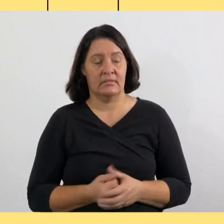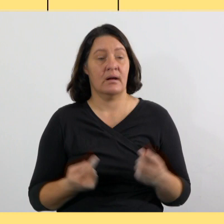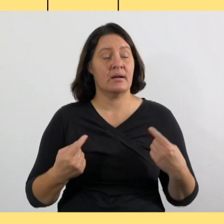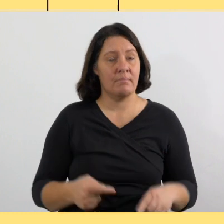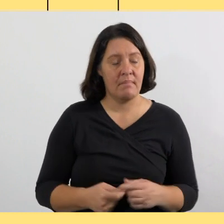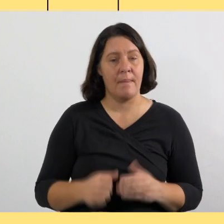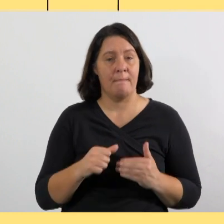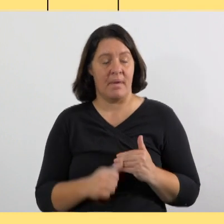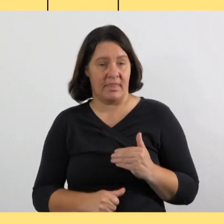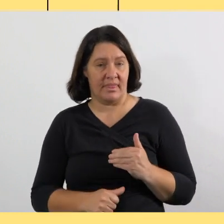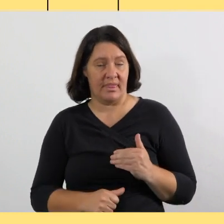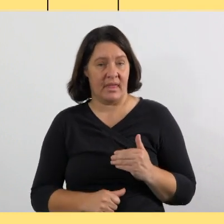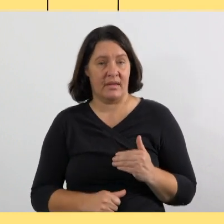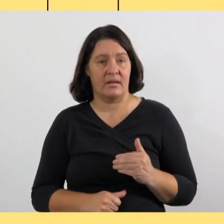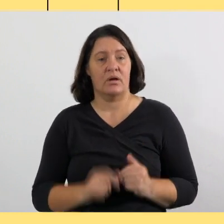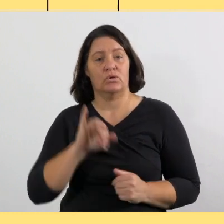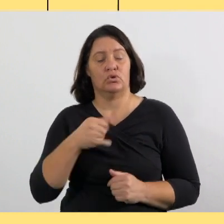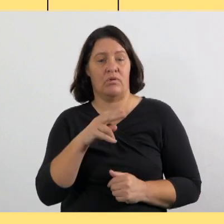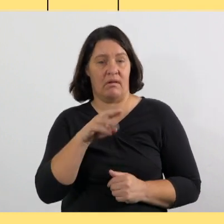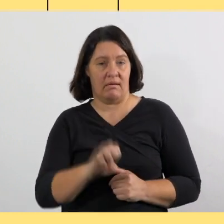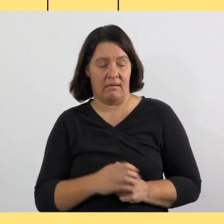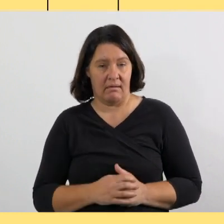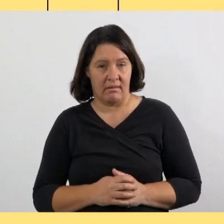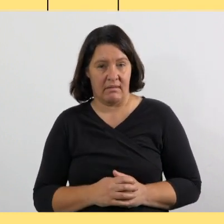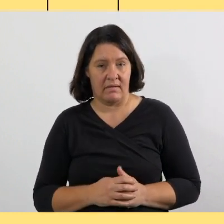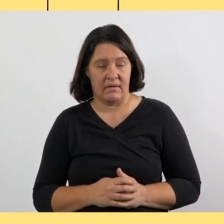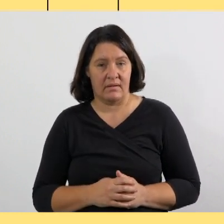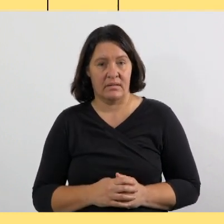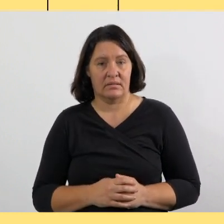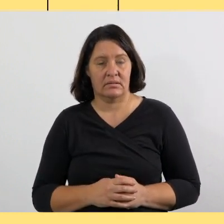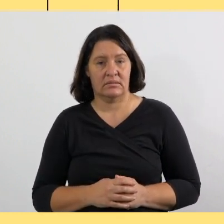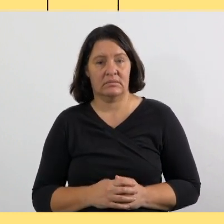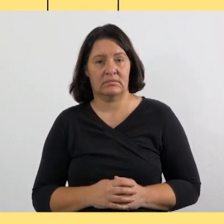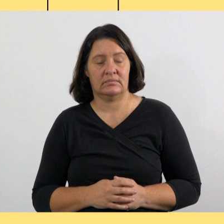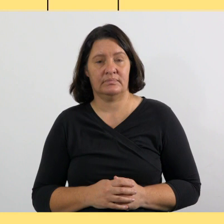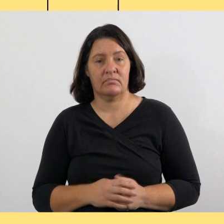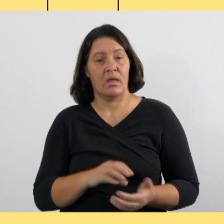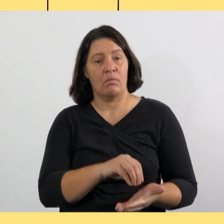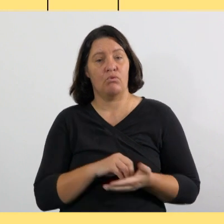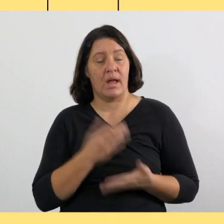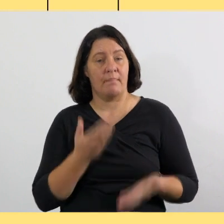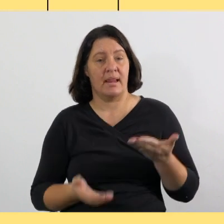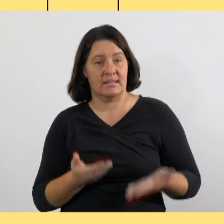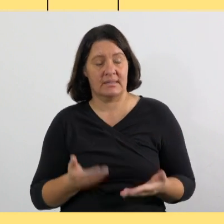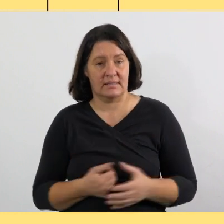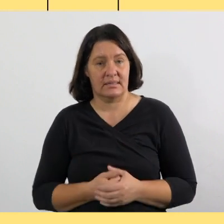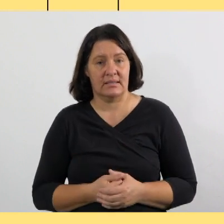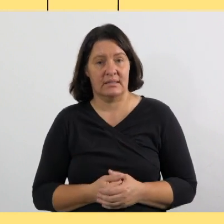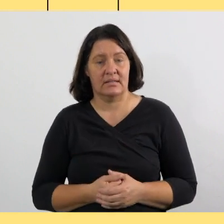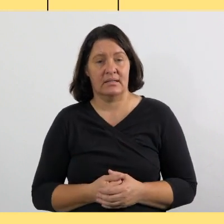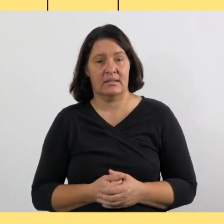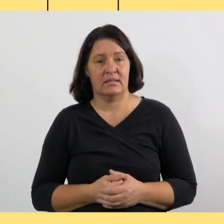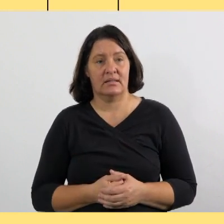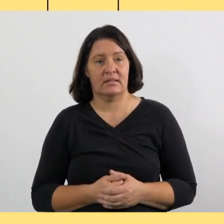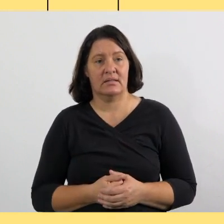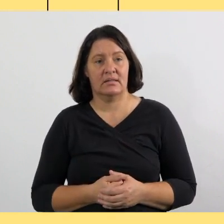I'll come here, the month is June. I will bring my balance.